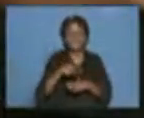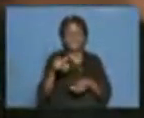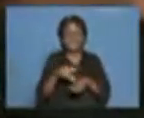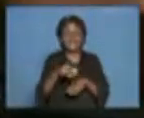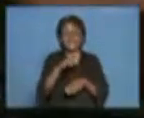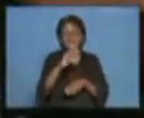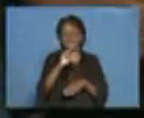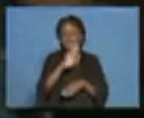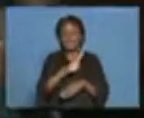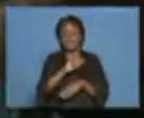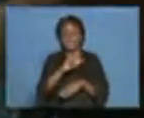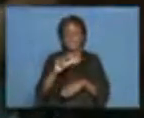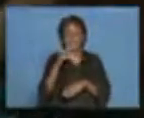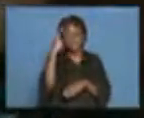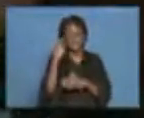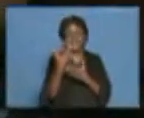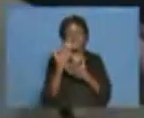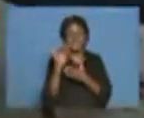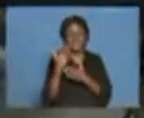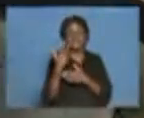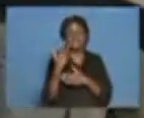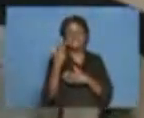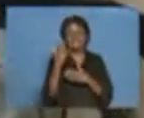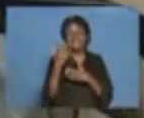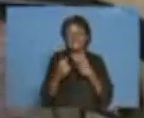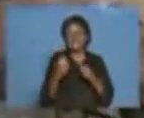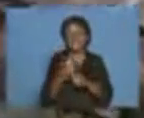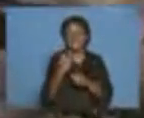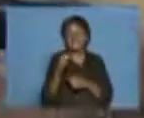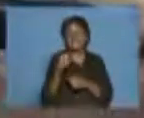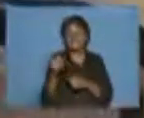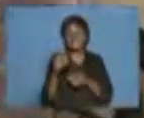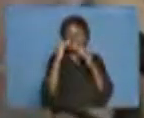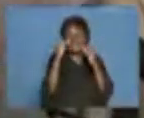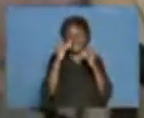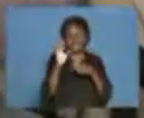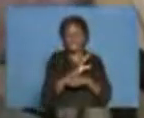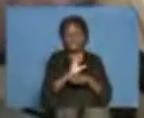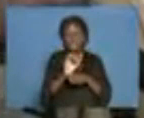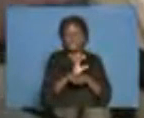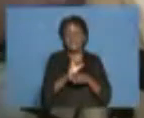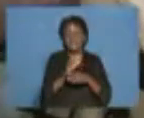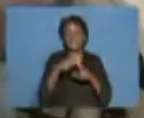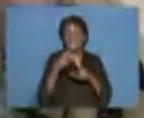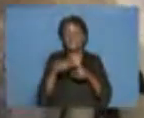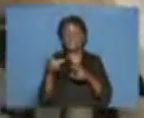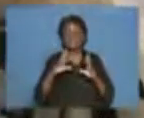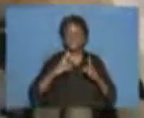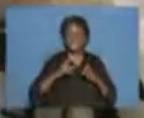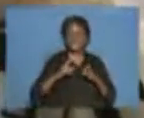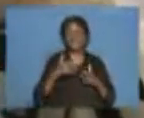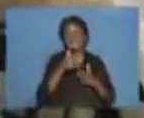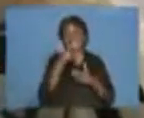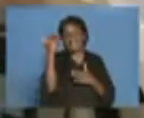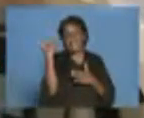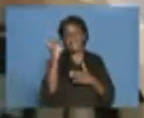which spanned three decades, until his retirement in December last year. The veteran educator's retirement, however, would